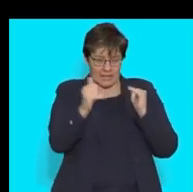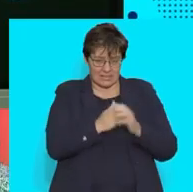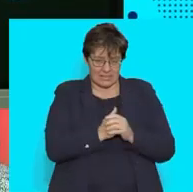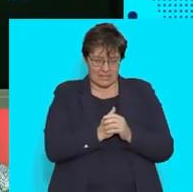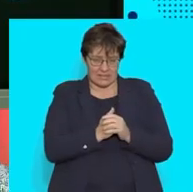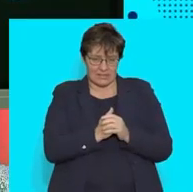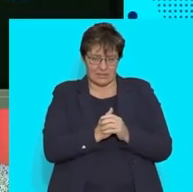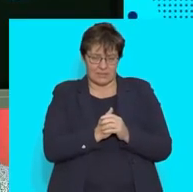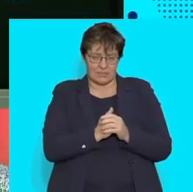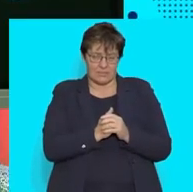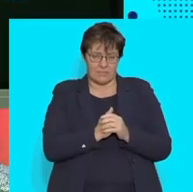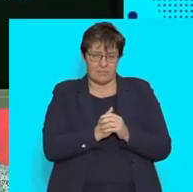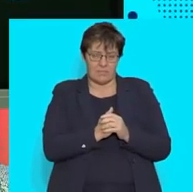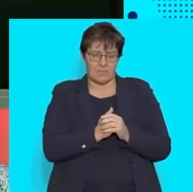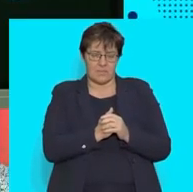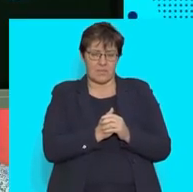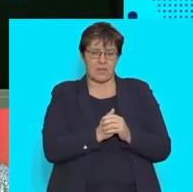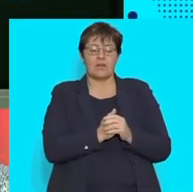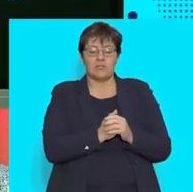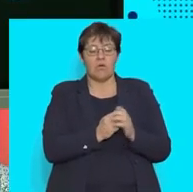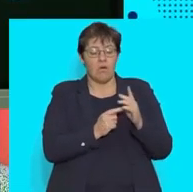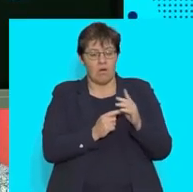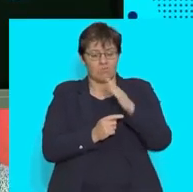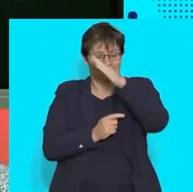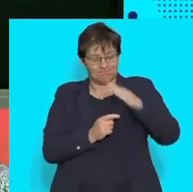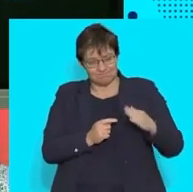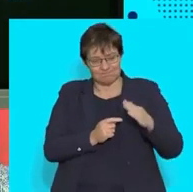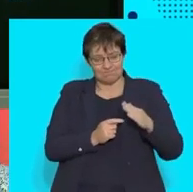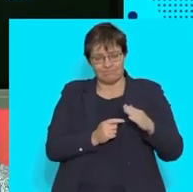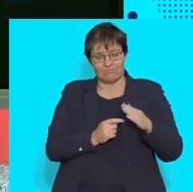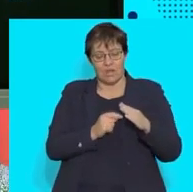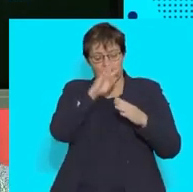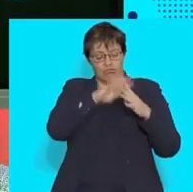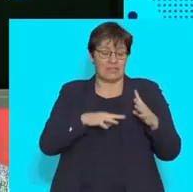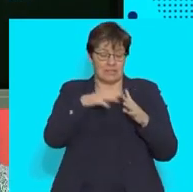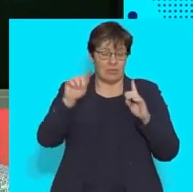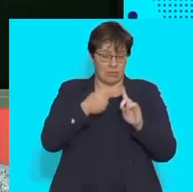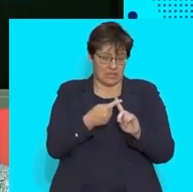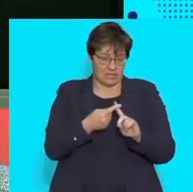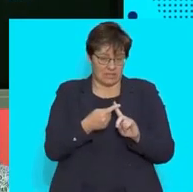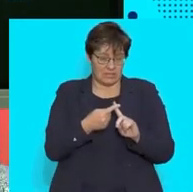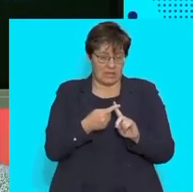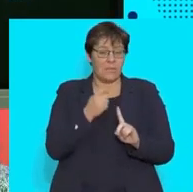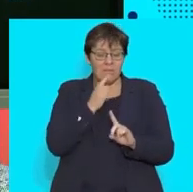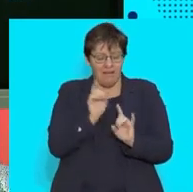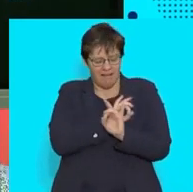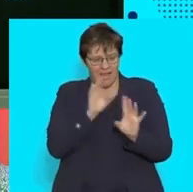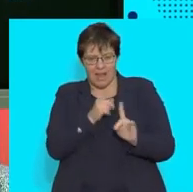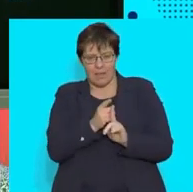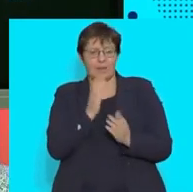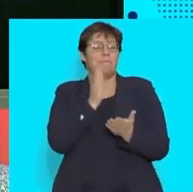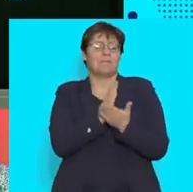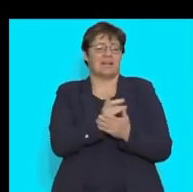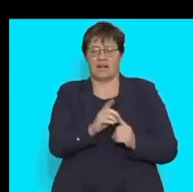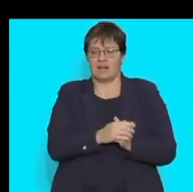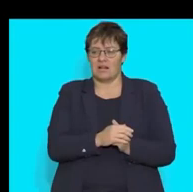point, it cuts the graph, cuts the axis or cuts the grid point that are clearly defined. They're not in